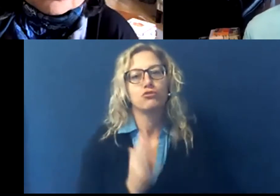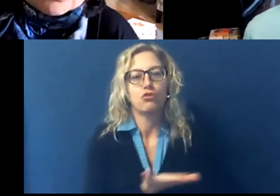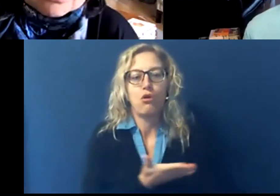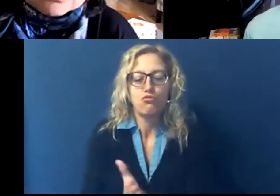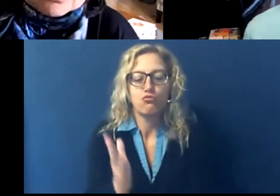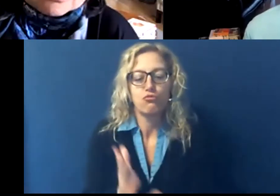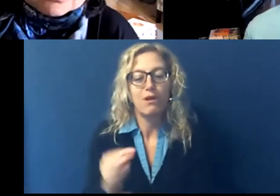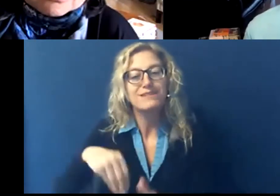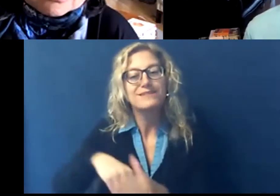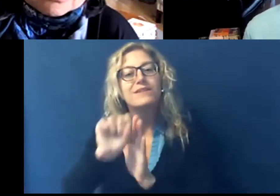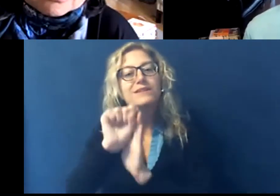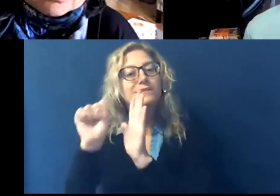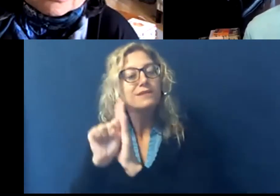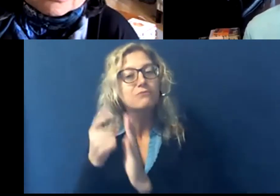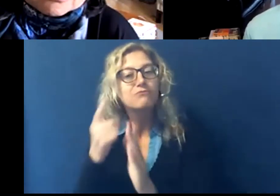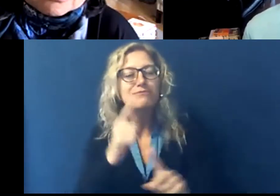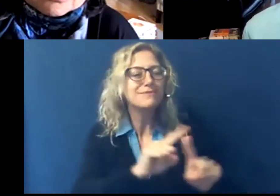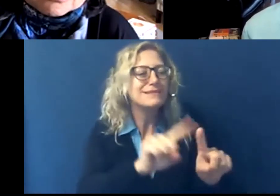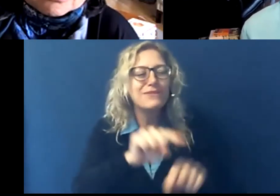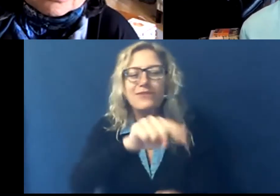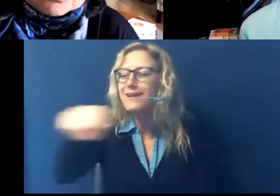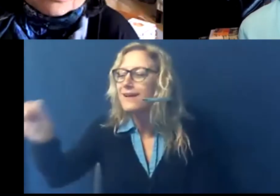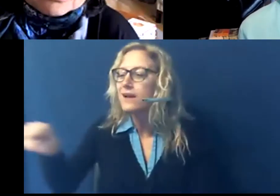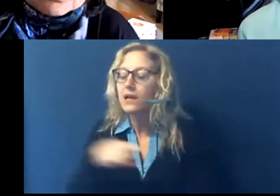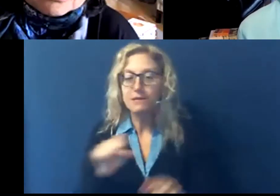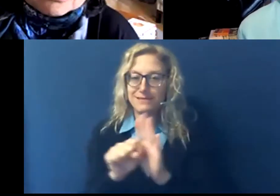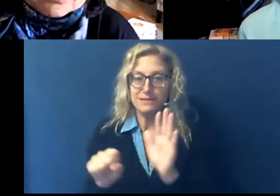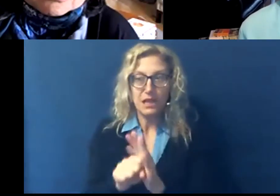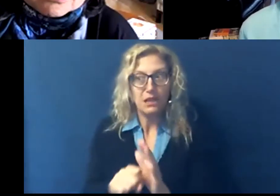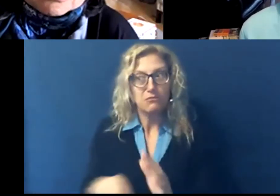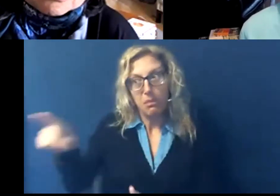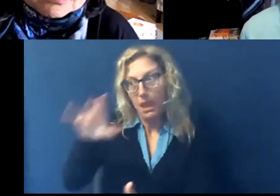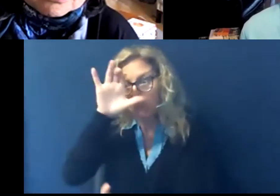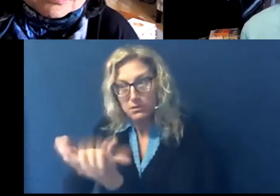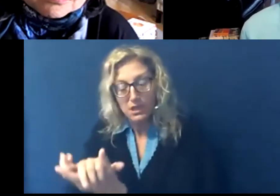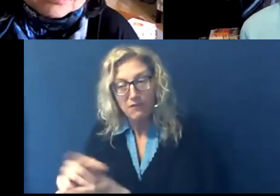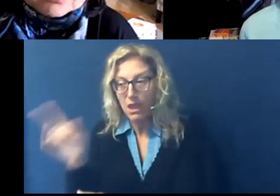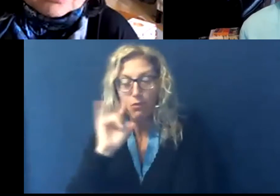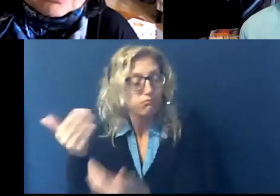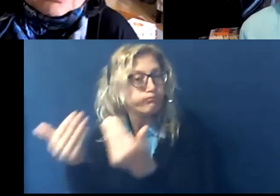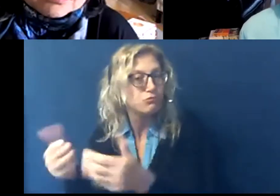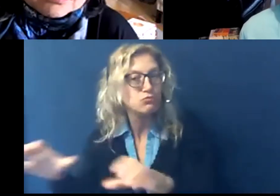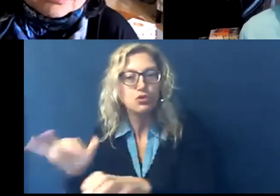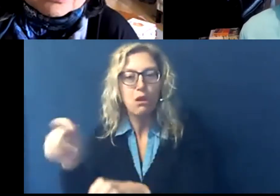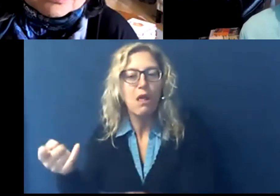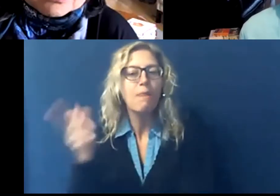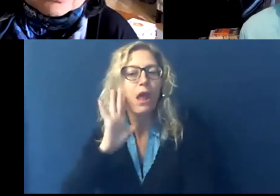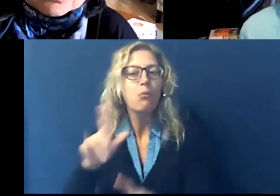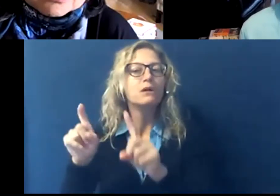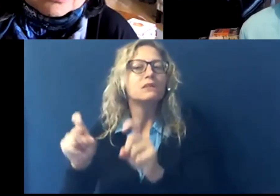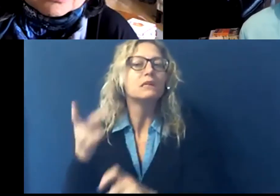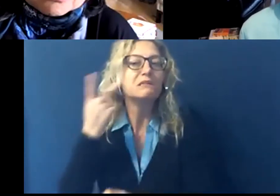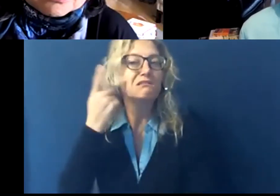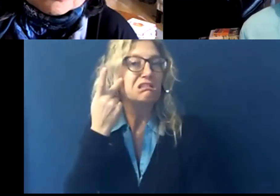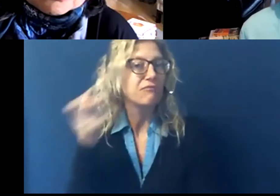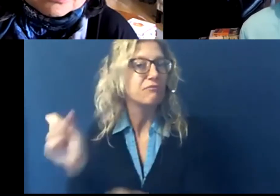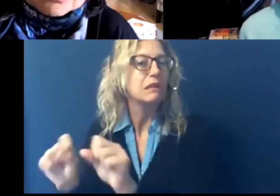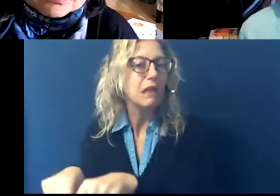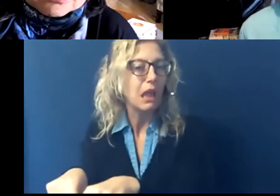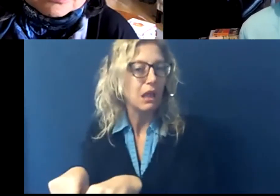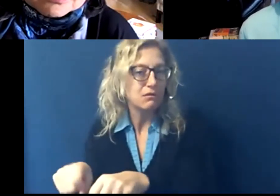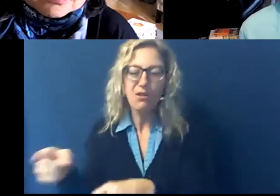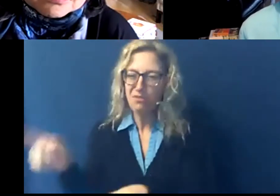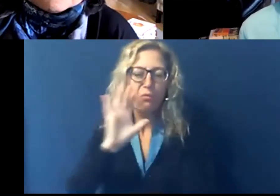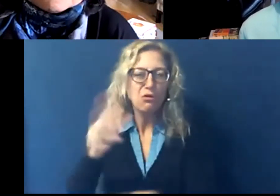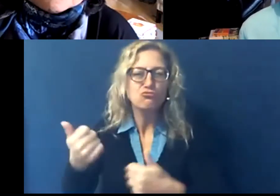states. Different states, first of all, that's what they believe in, that's what they're going to do, and they're going to test their opportunities. They're going to be testing this court as hard